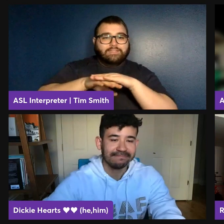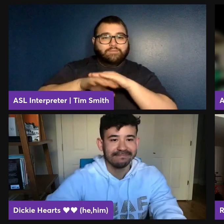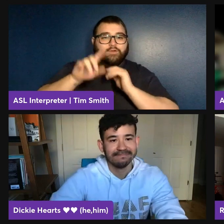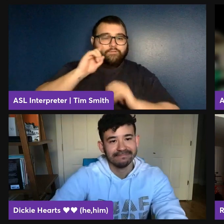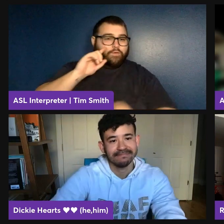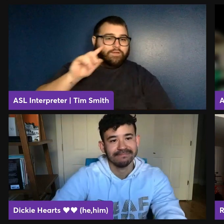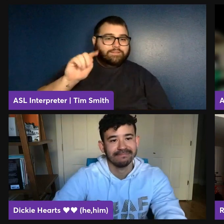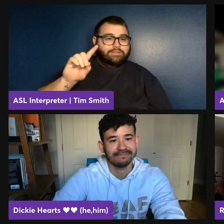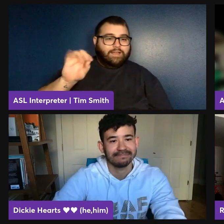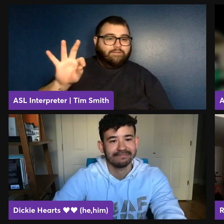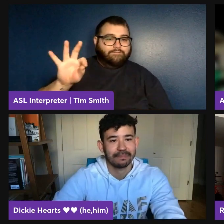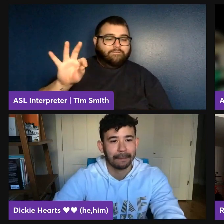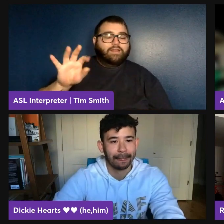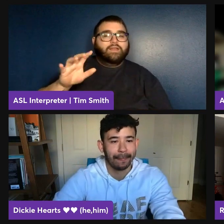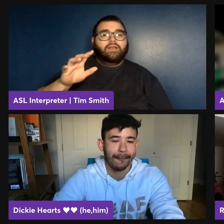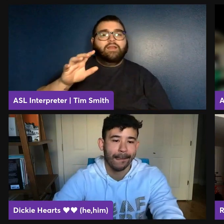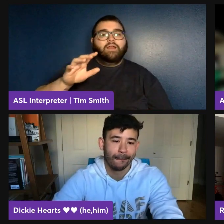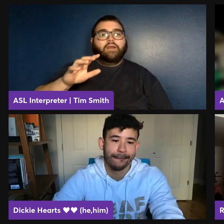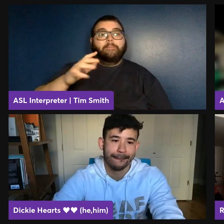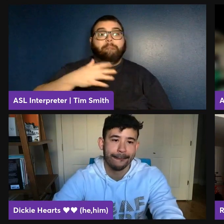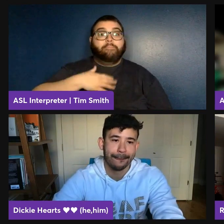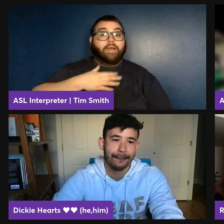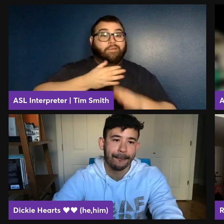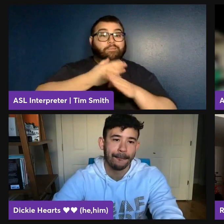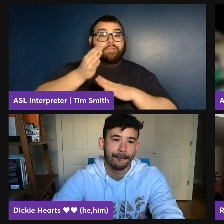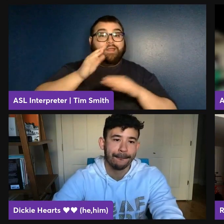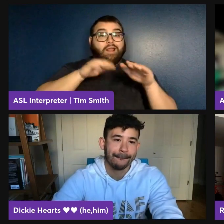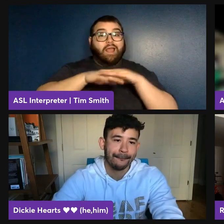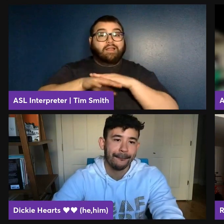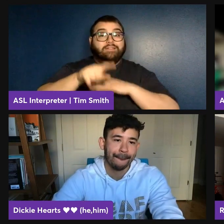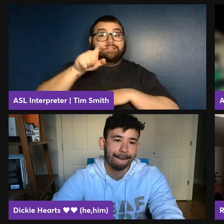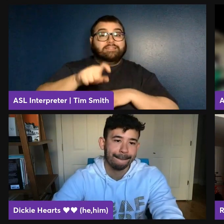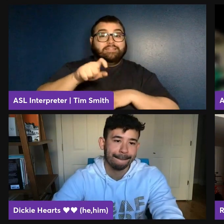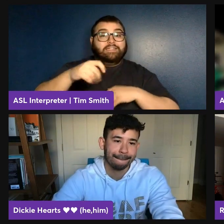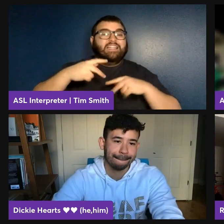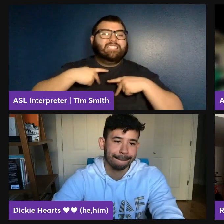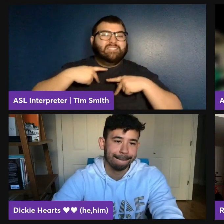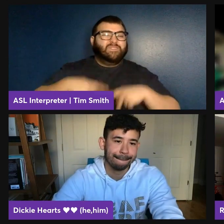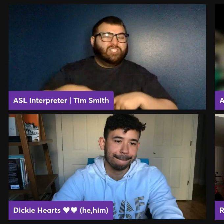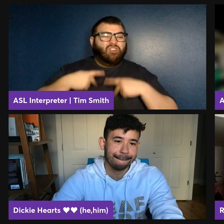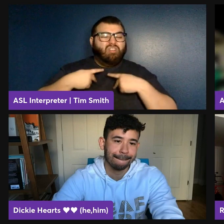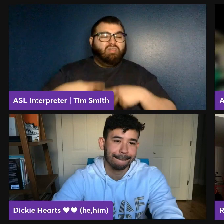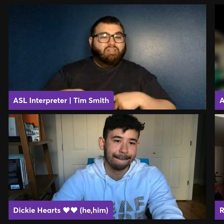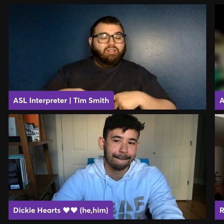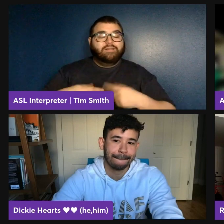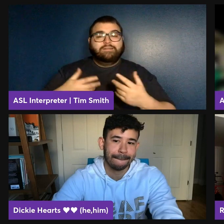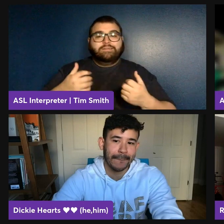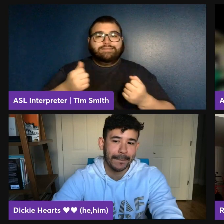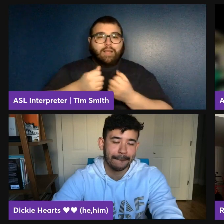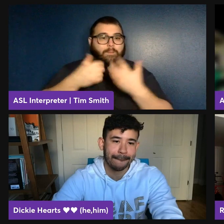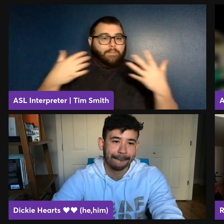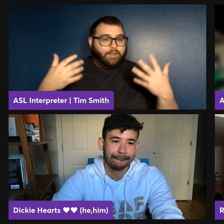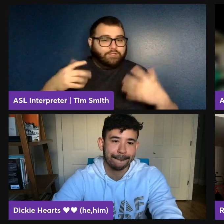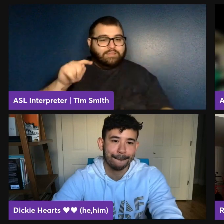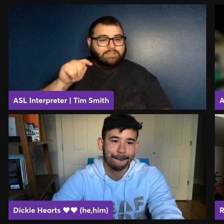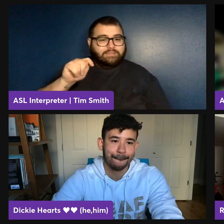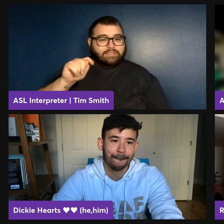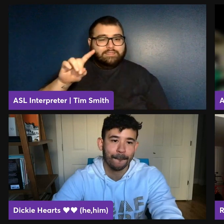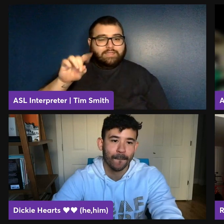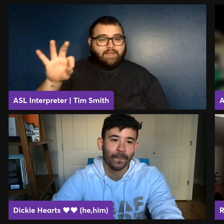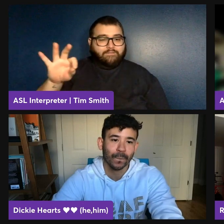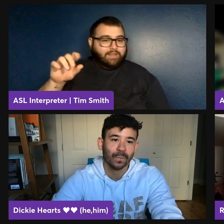years, but because my main access need is physical, there's not that much that TDF can do to sort